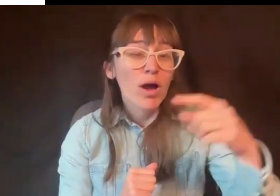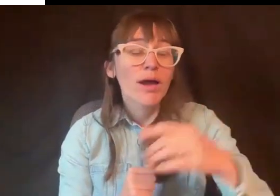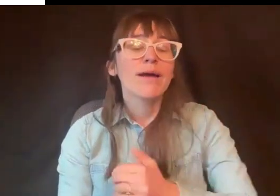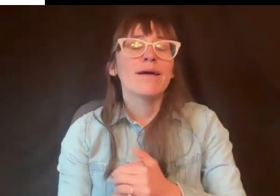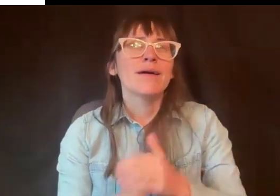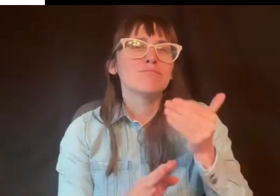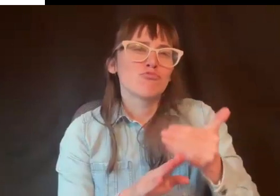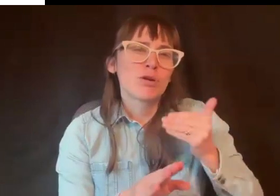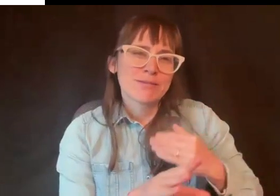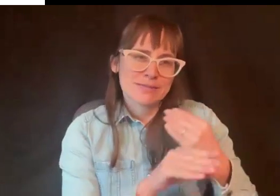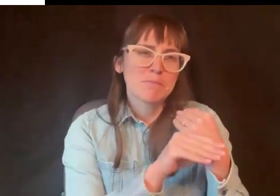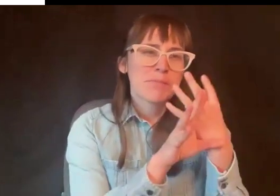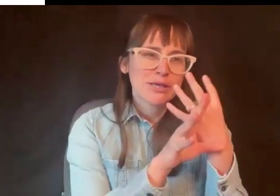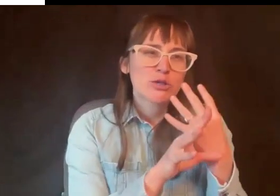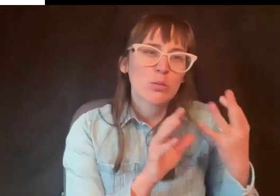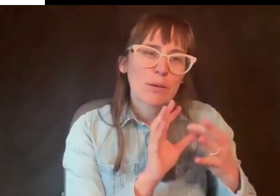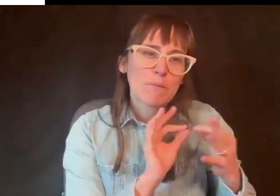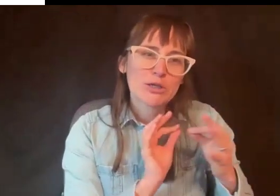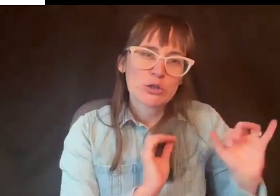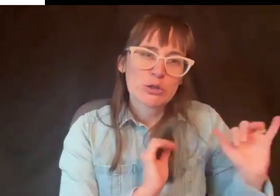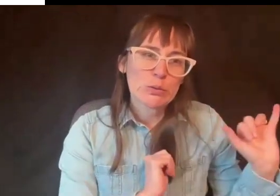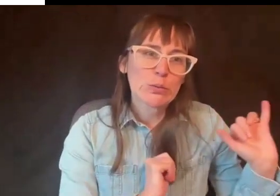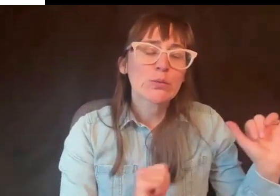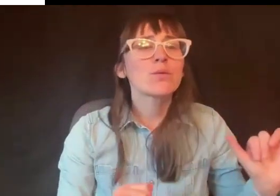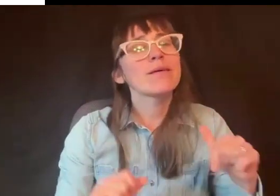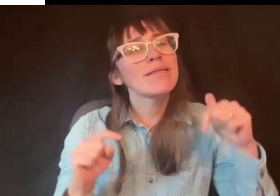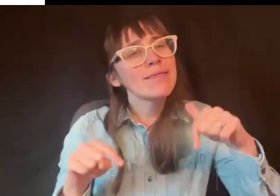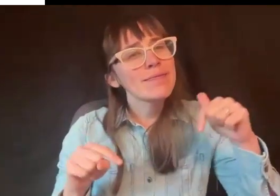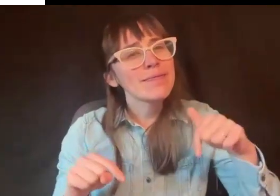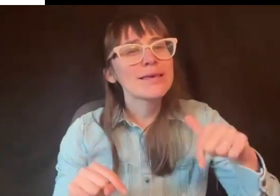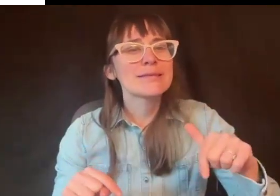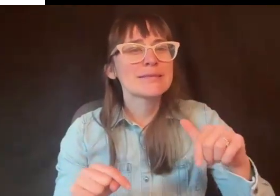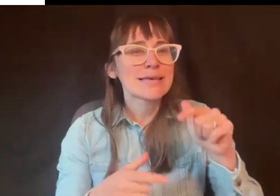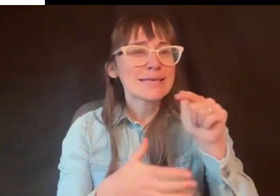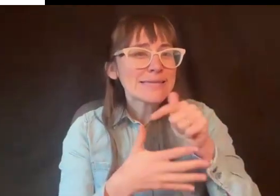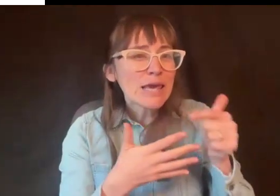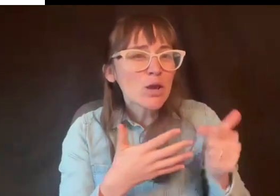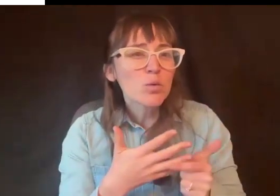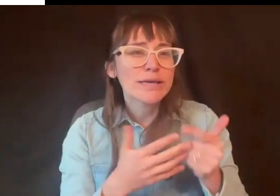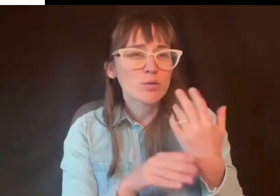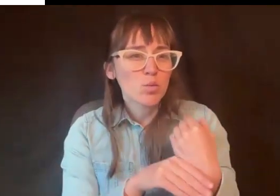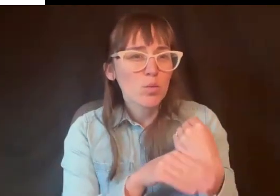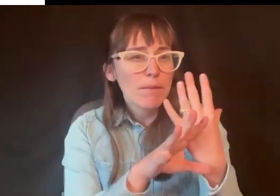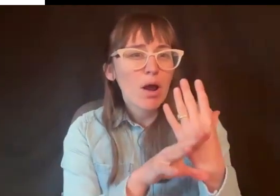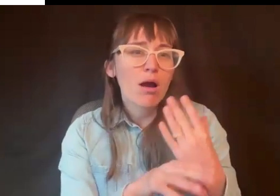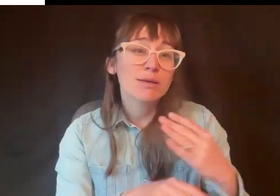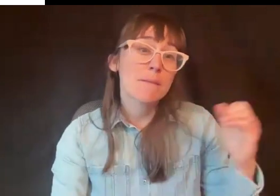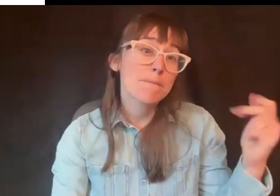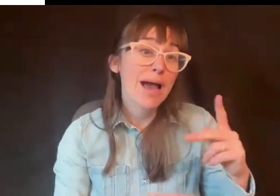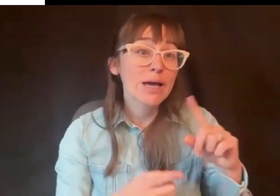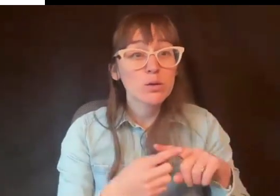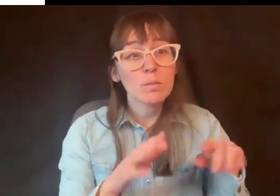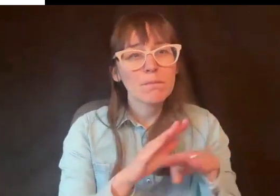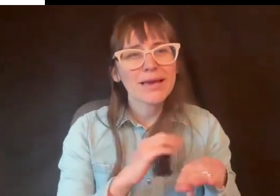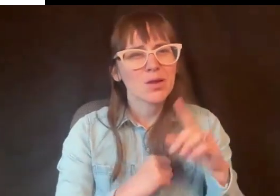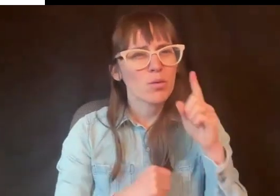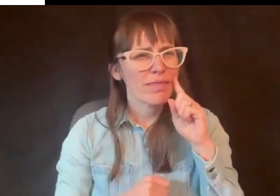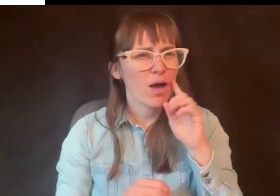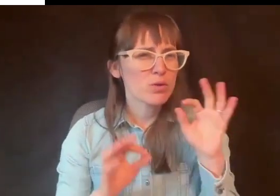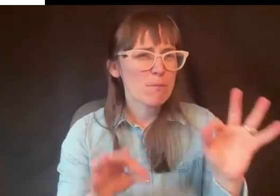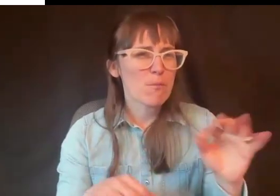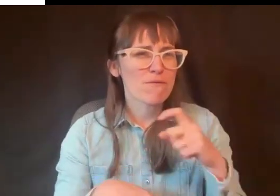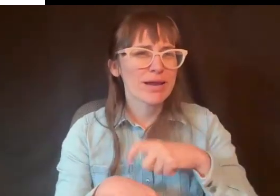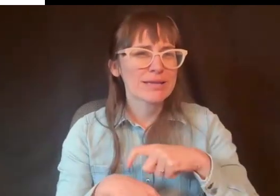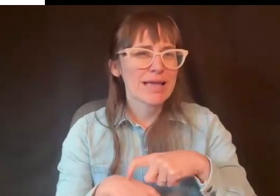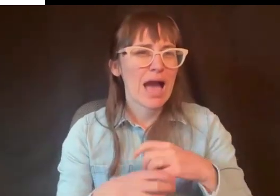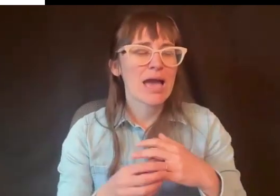prior webinars as well, we're doing this Back to Basics series because we felt it was perfect timing to have it coincide with the